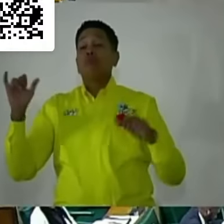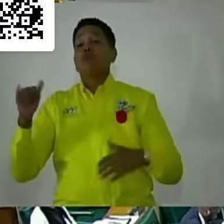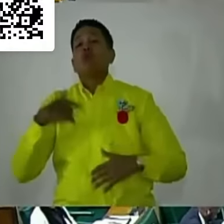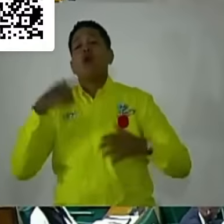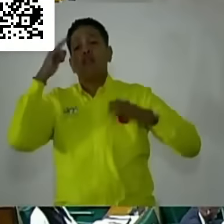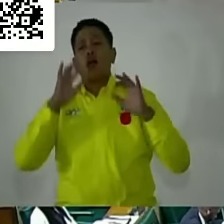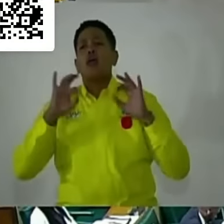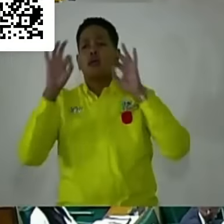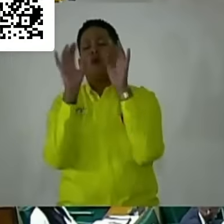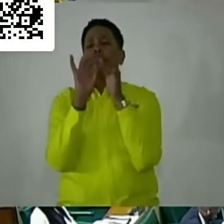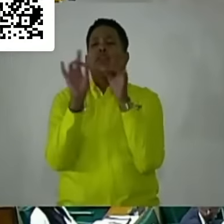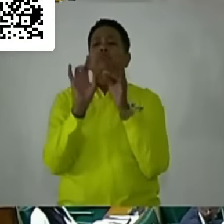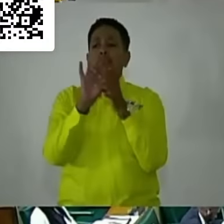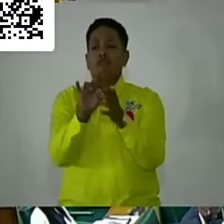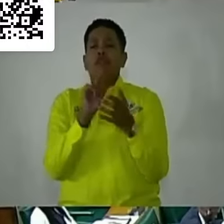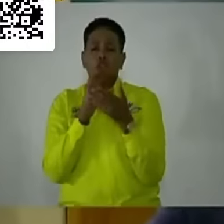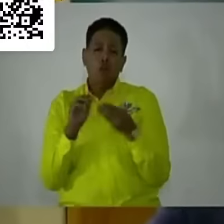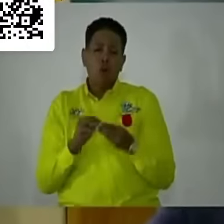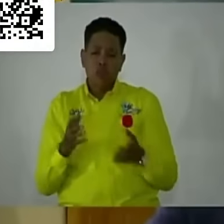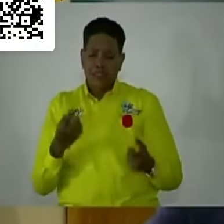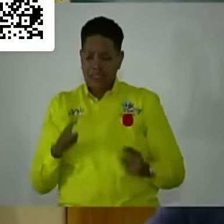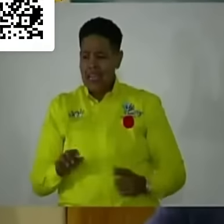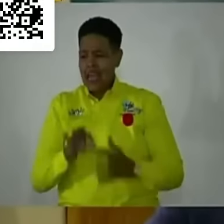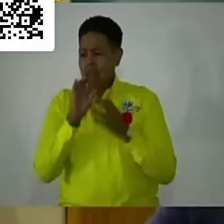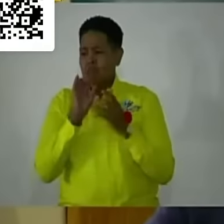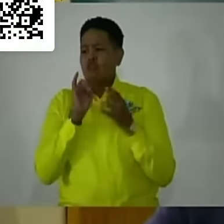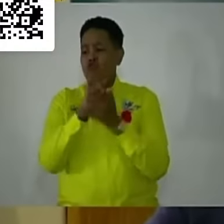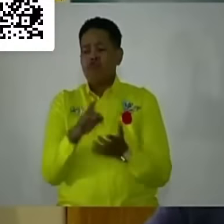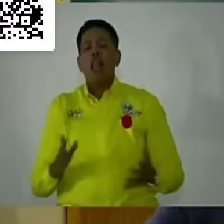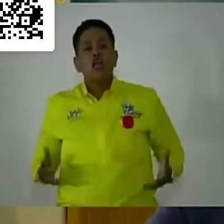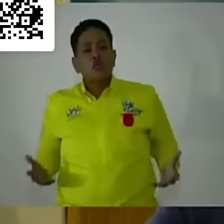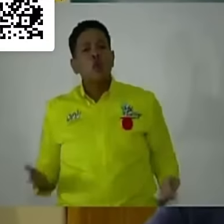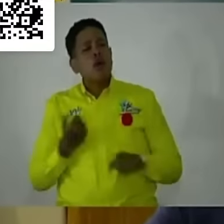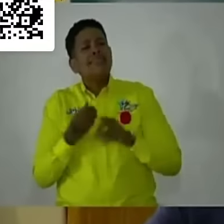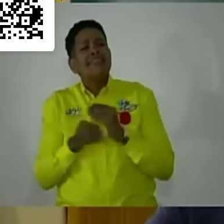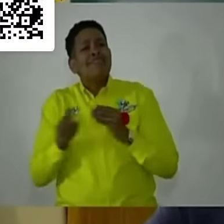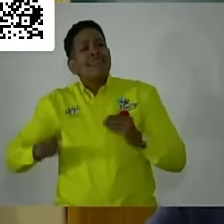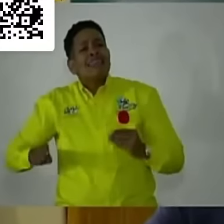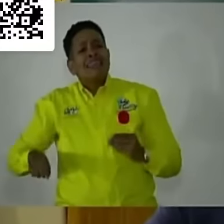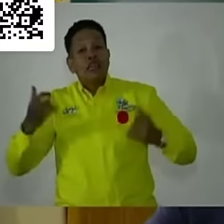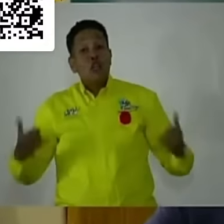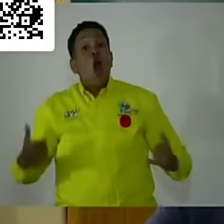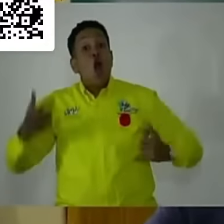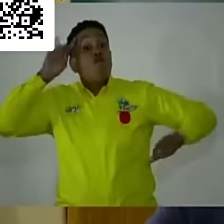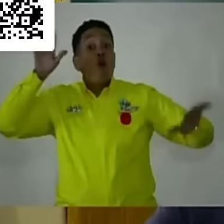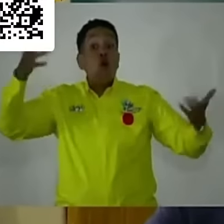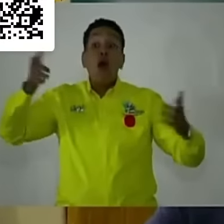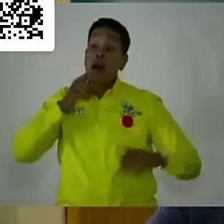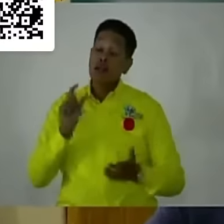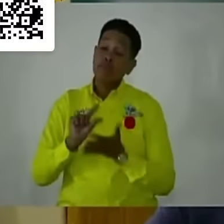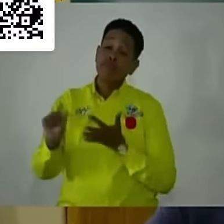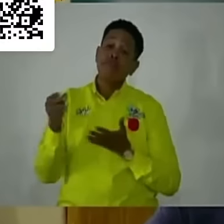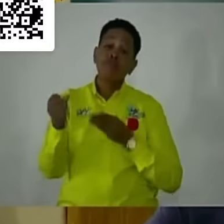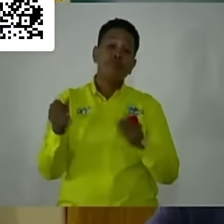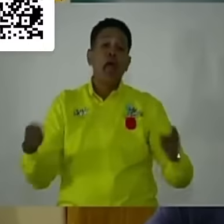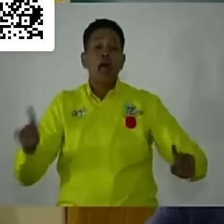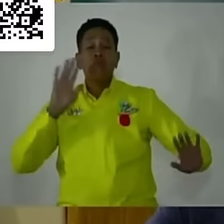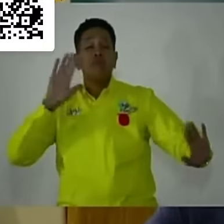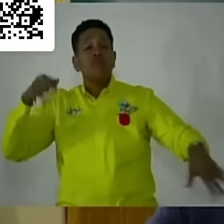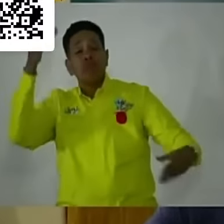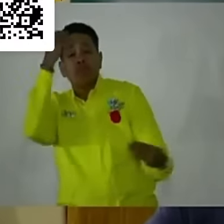speak on the motion, especially in relation to the need now for the allocation, as has been